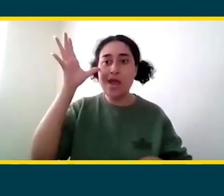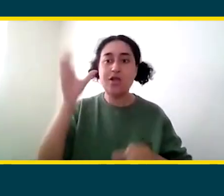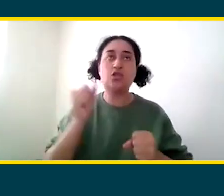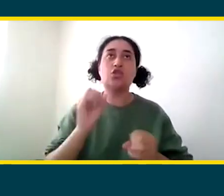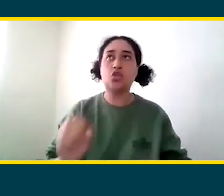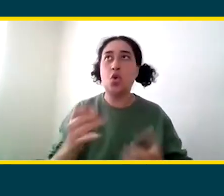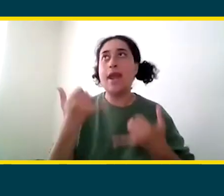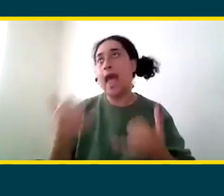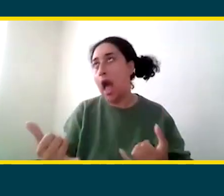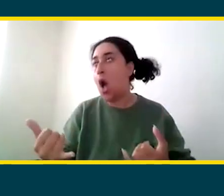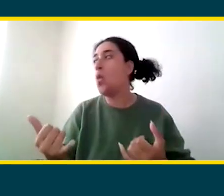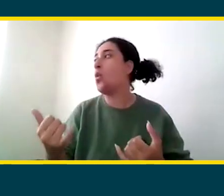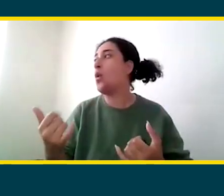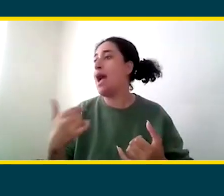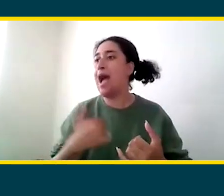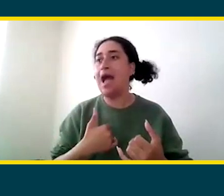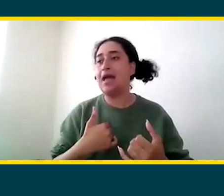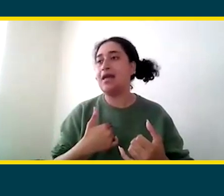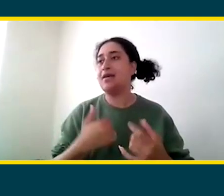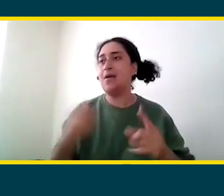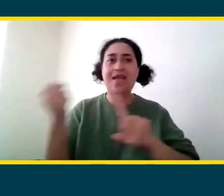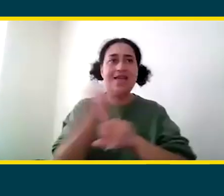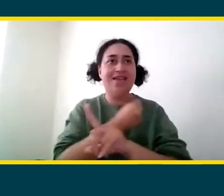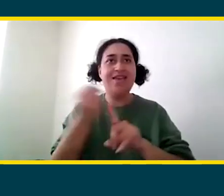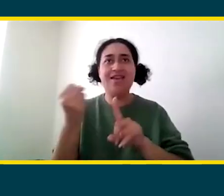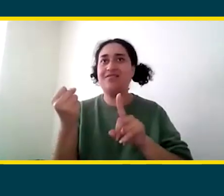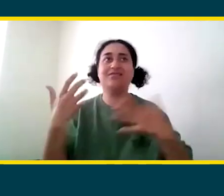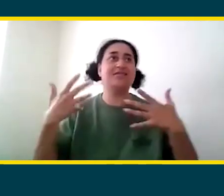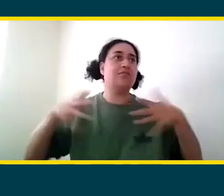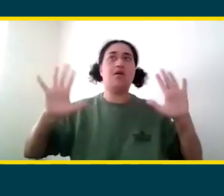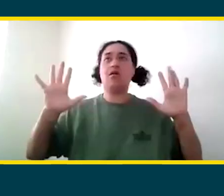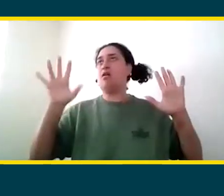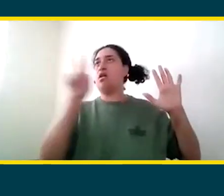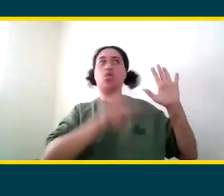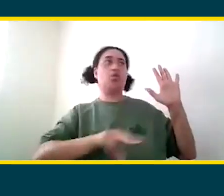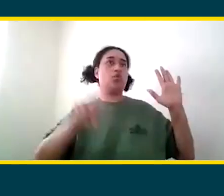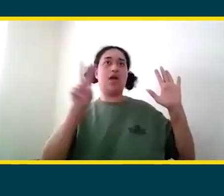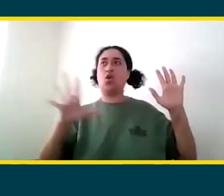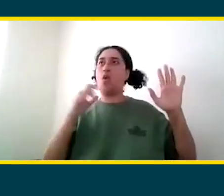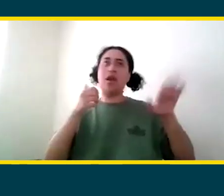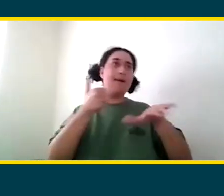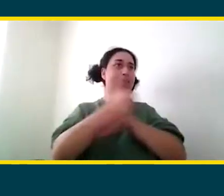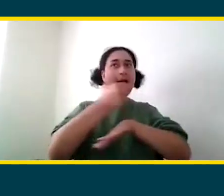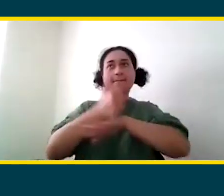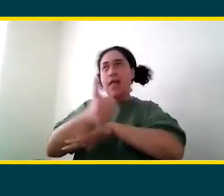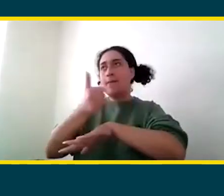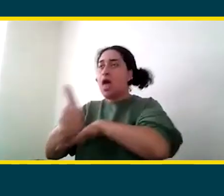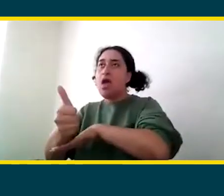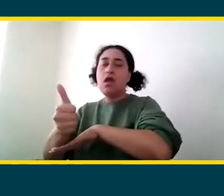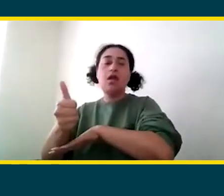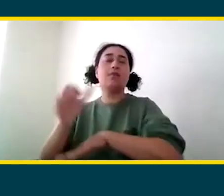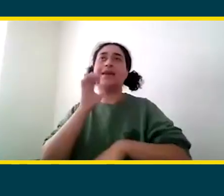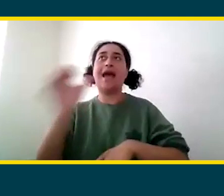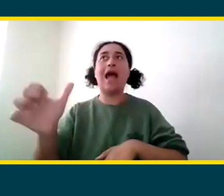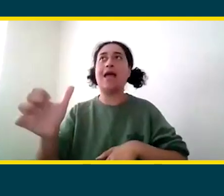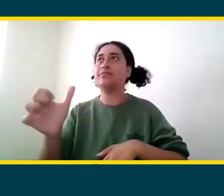therefore the fact that I throw my hands up with my life and look around me and just want to blame my parents as opposed to